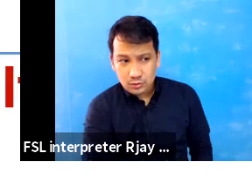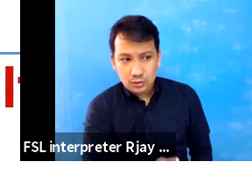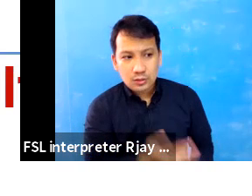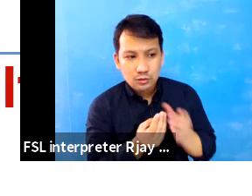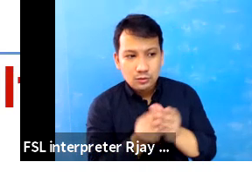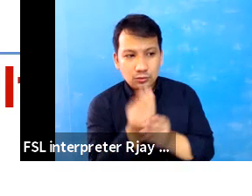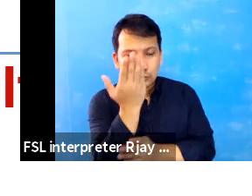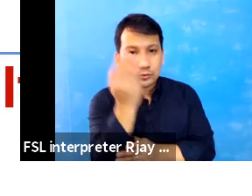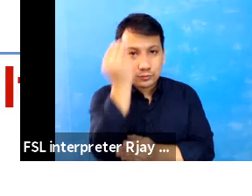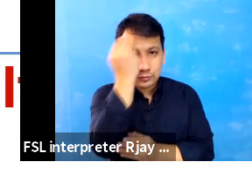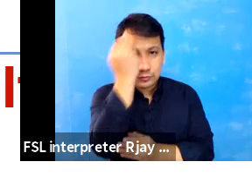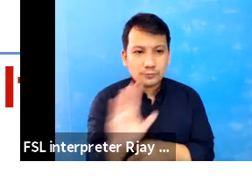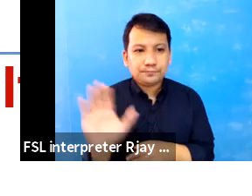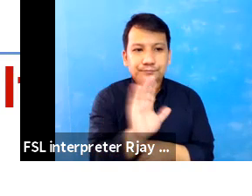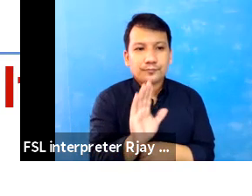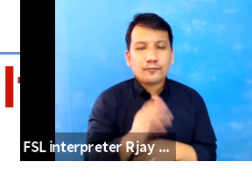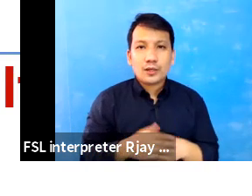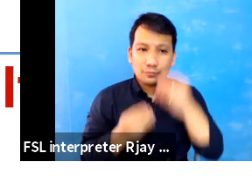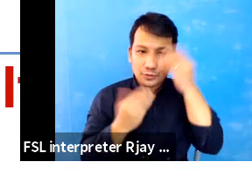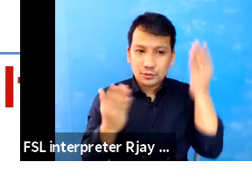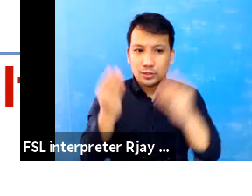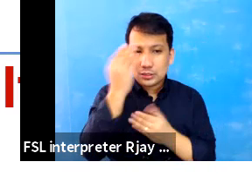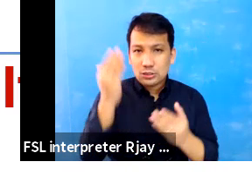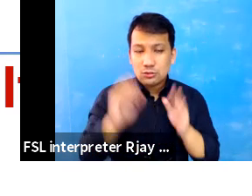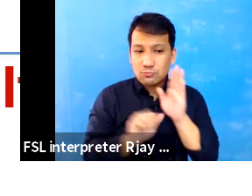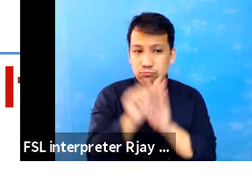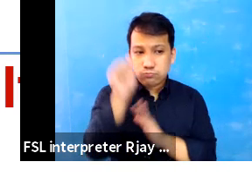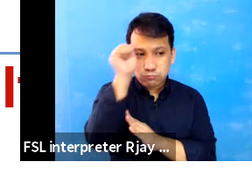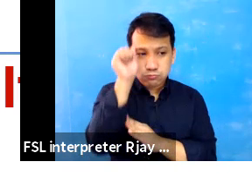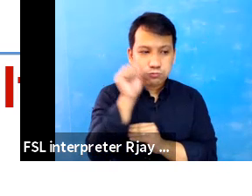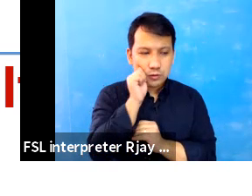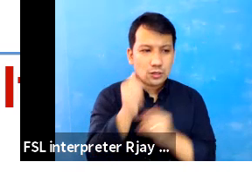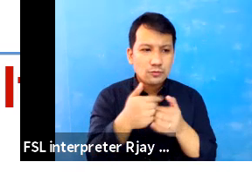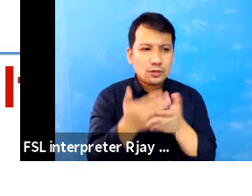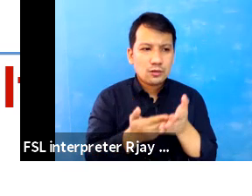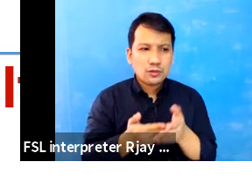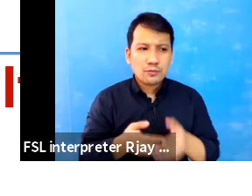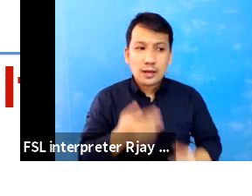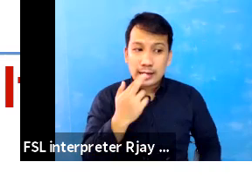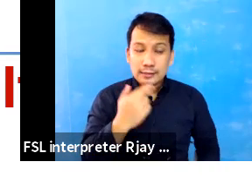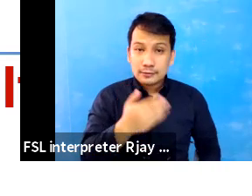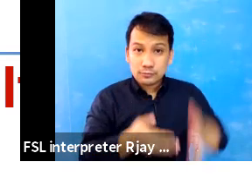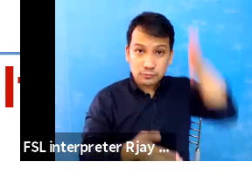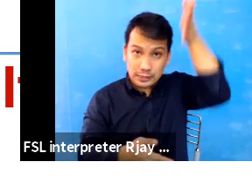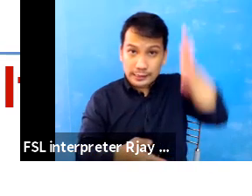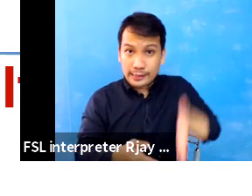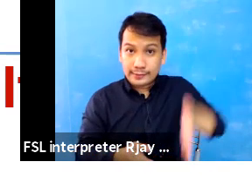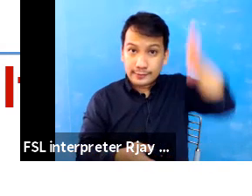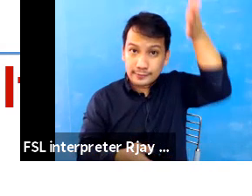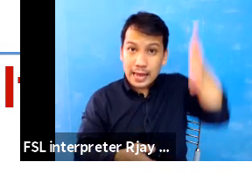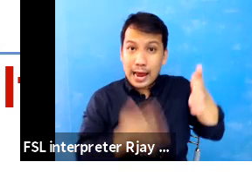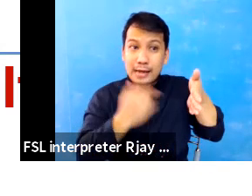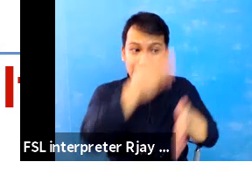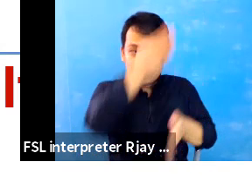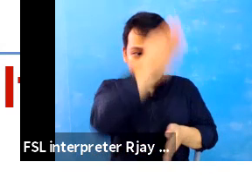of body tissues as percent of adult body size. There is a red line that would indicate the 2 years